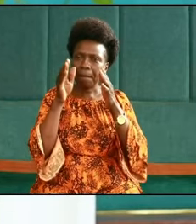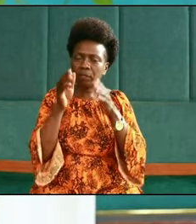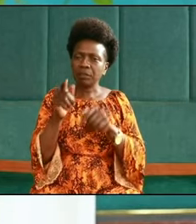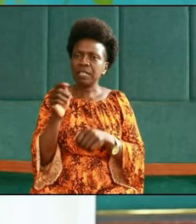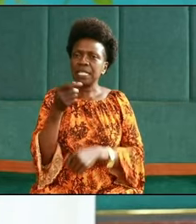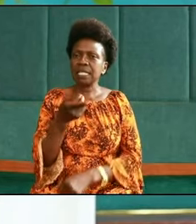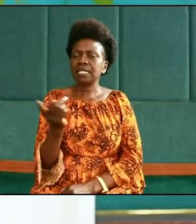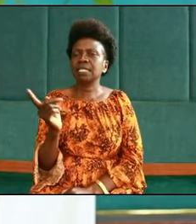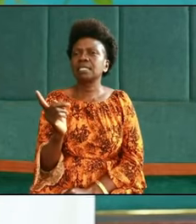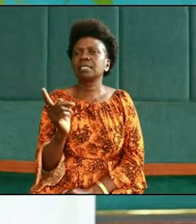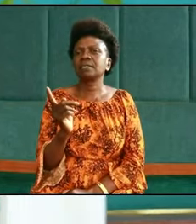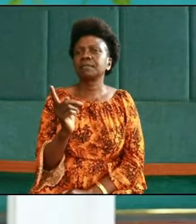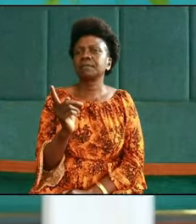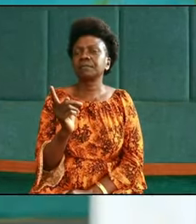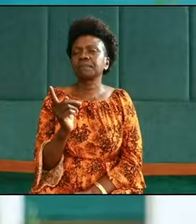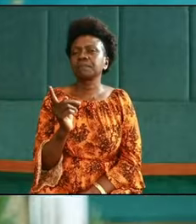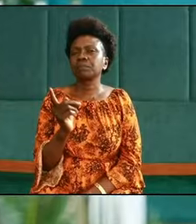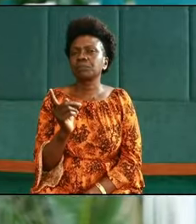peace,